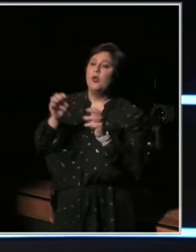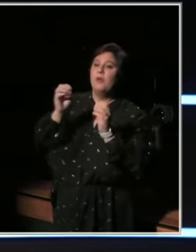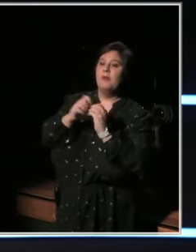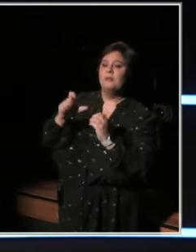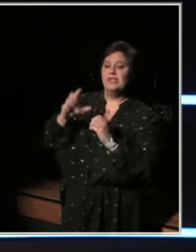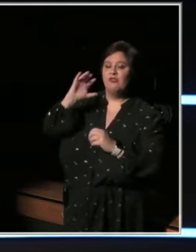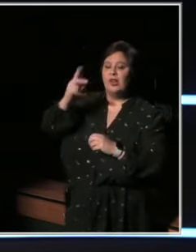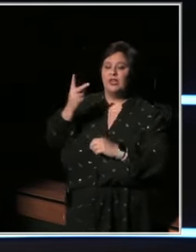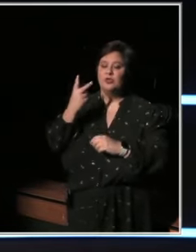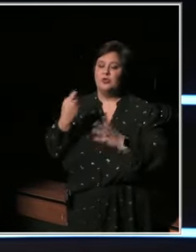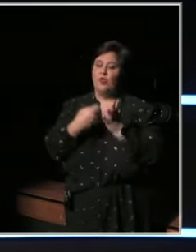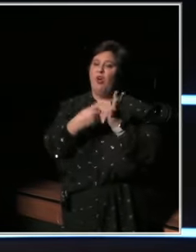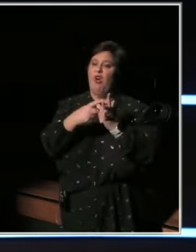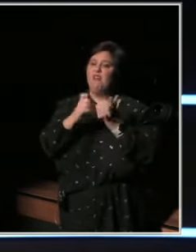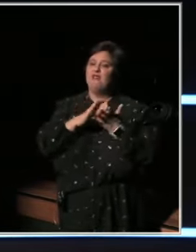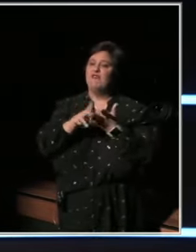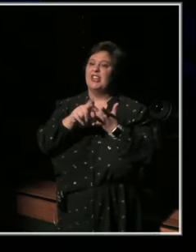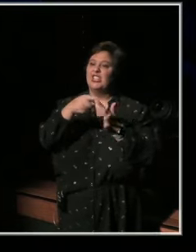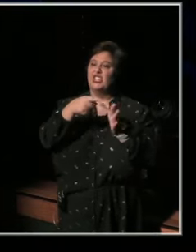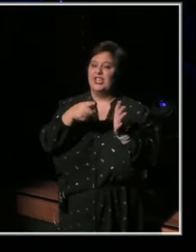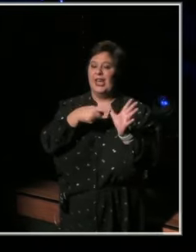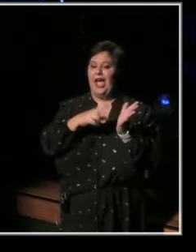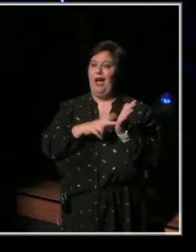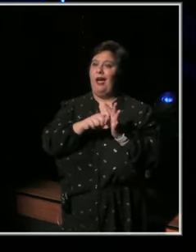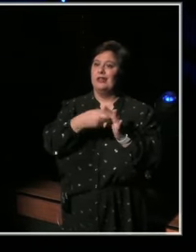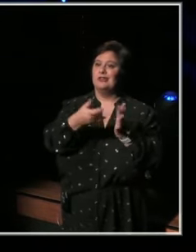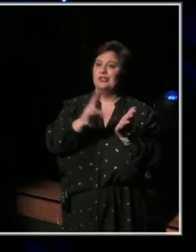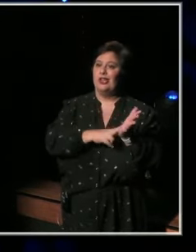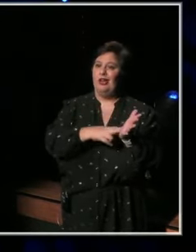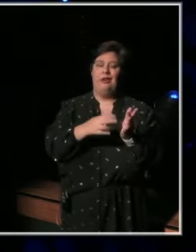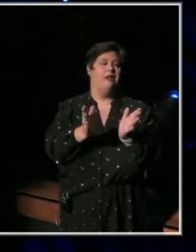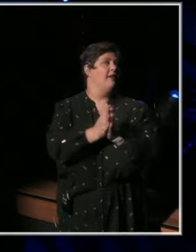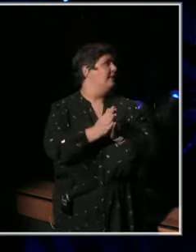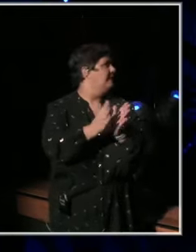Radio 2's Richie Anderson.